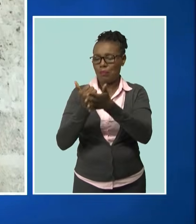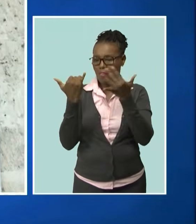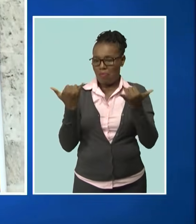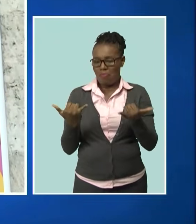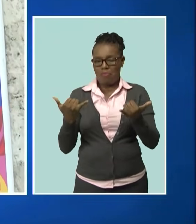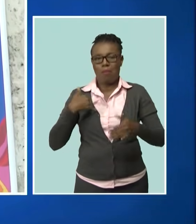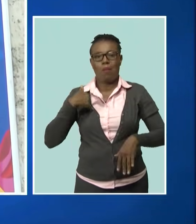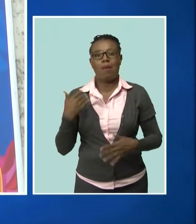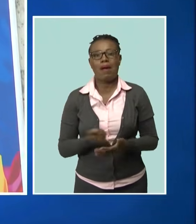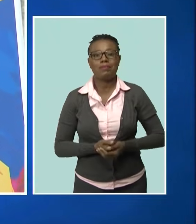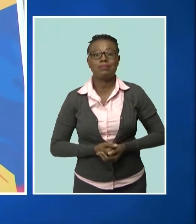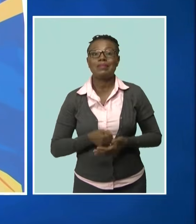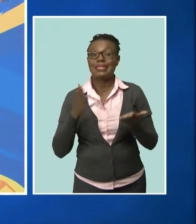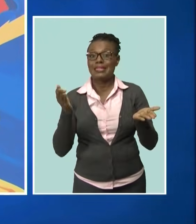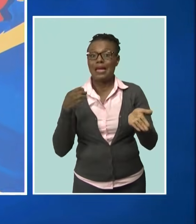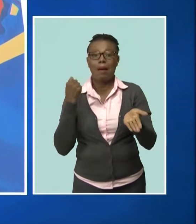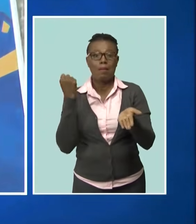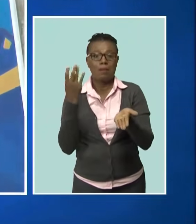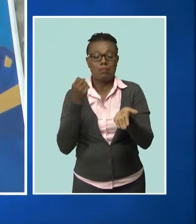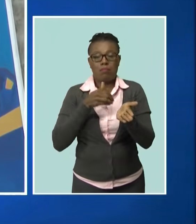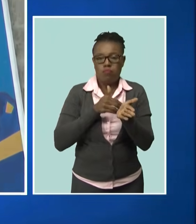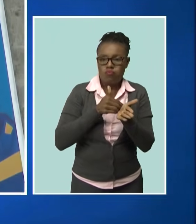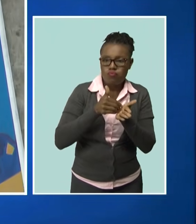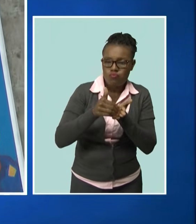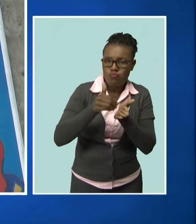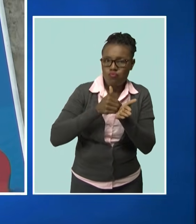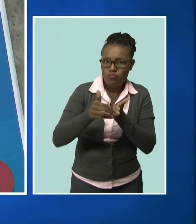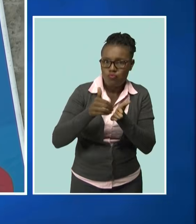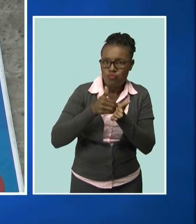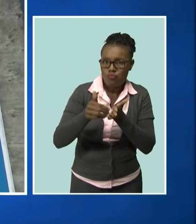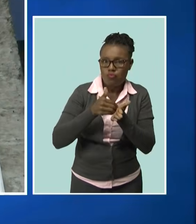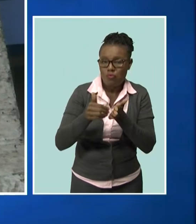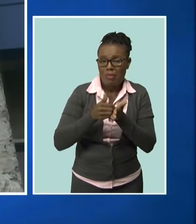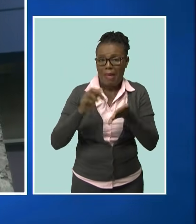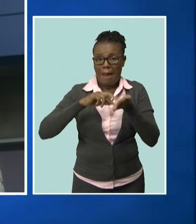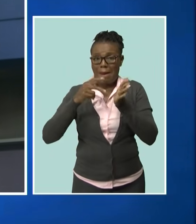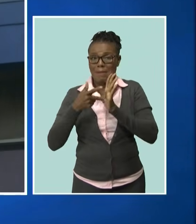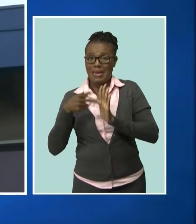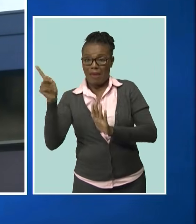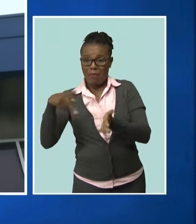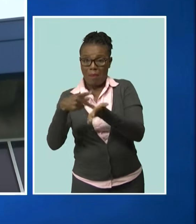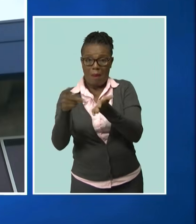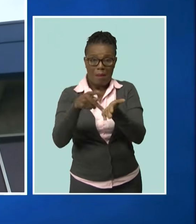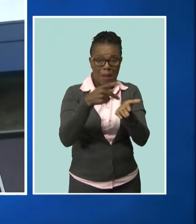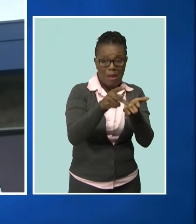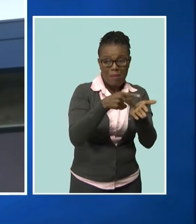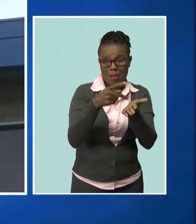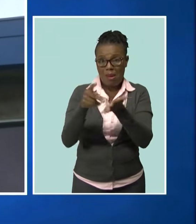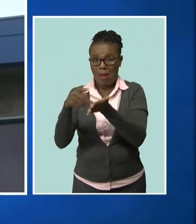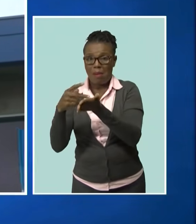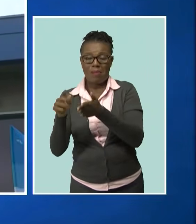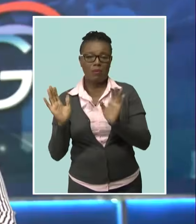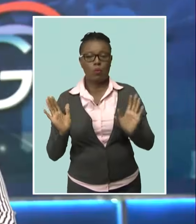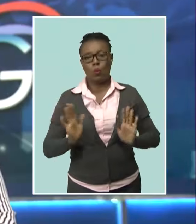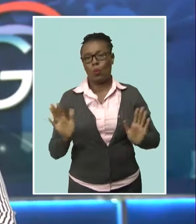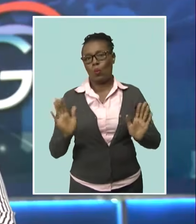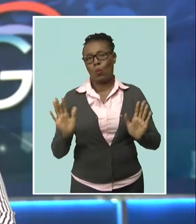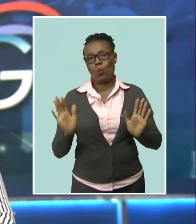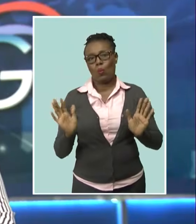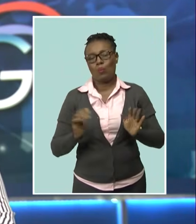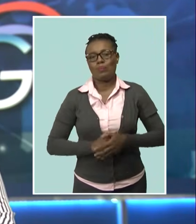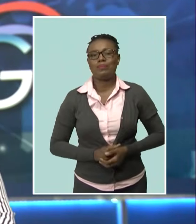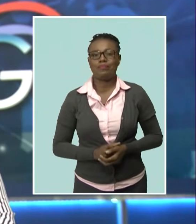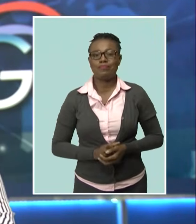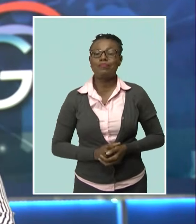this multi-million-dollar investment will not hit customers' pockets. Anesta Henry, CBC News.